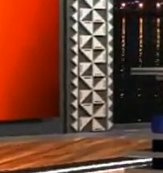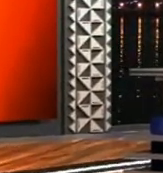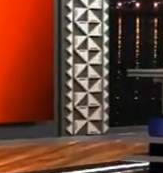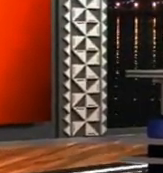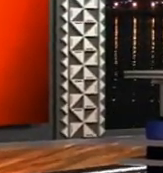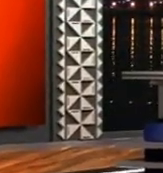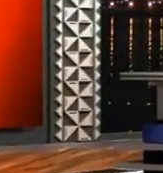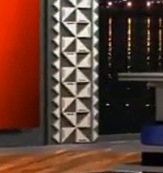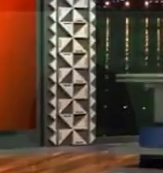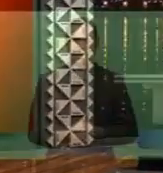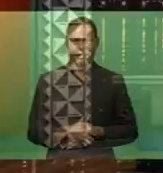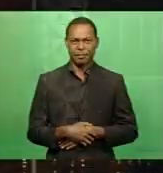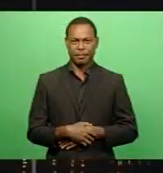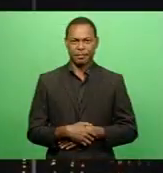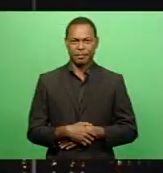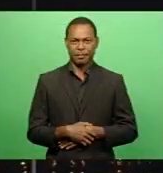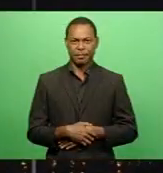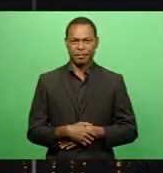Edwin Nunn.